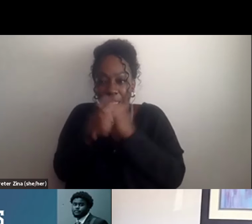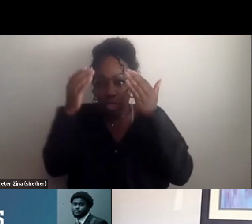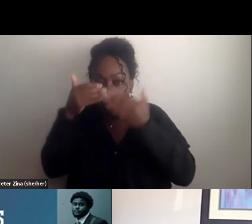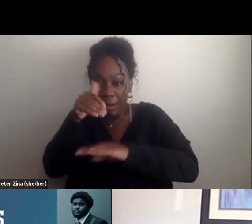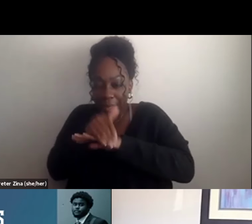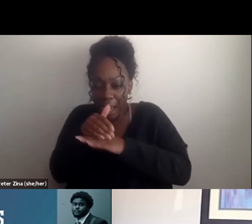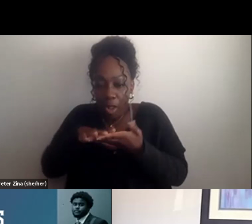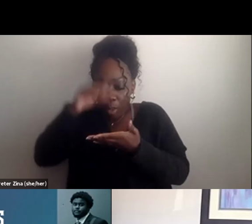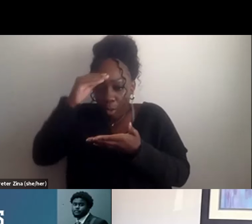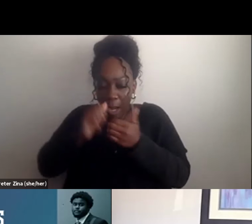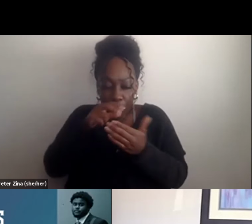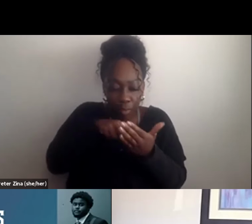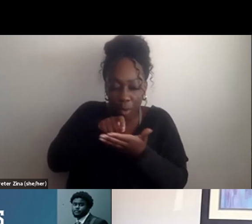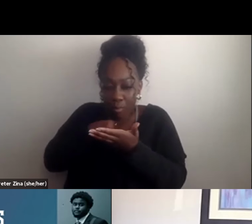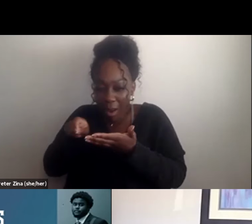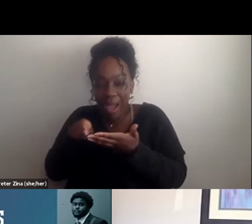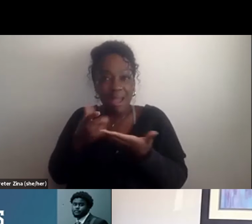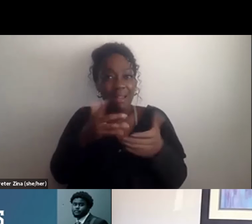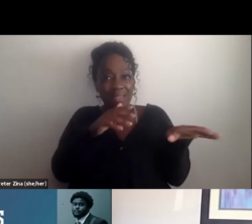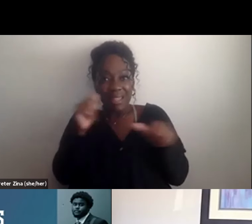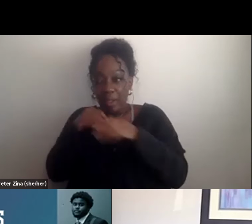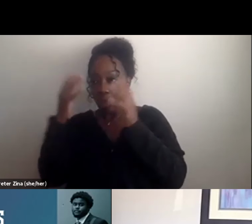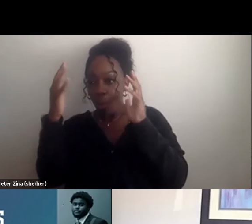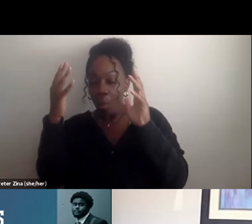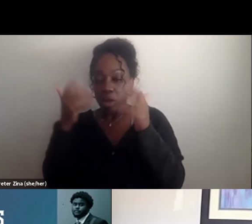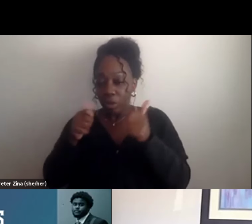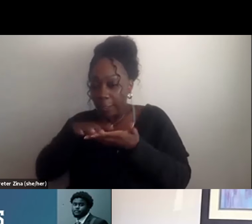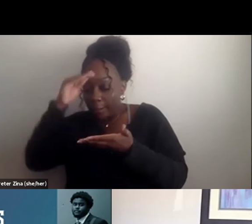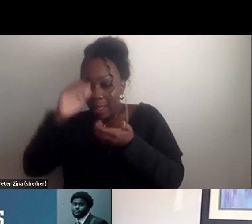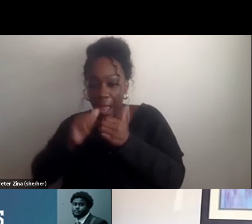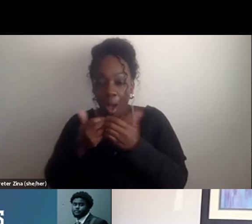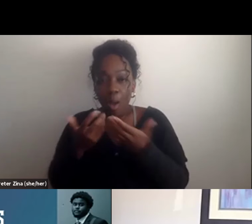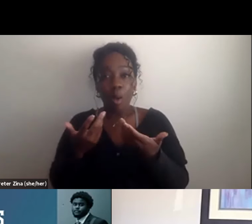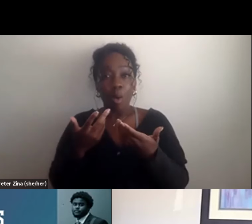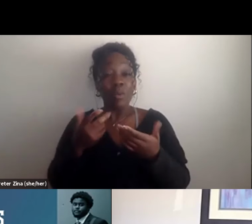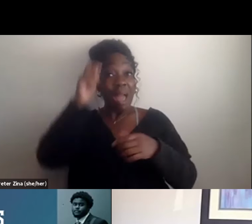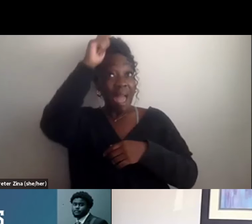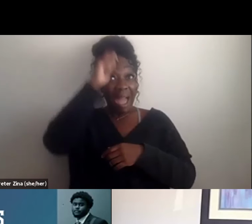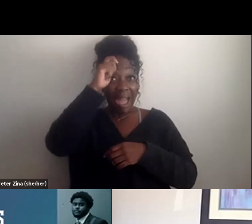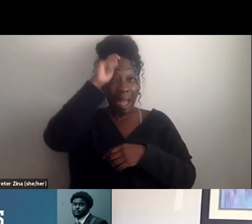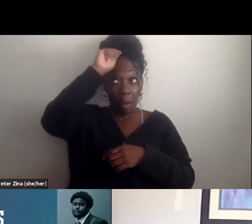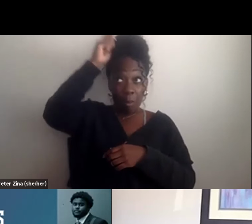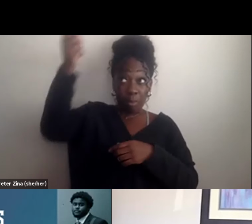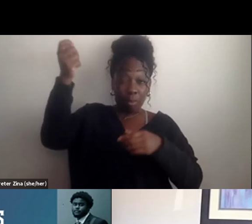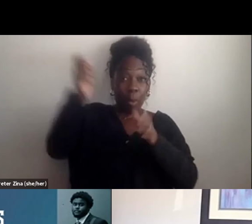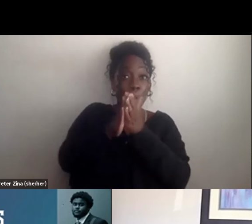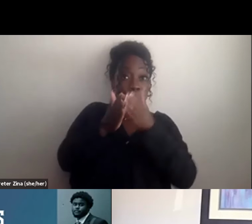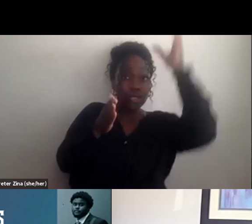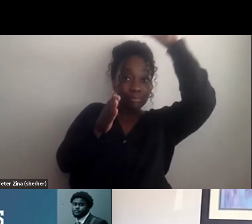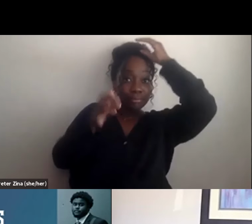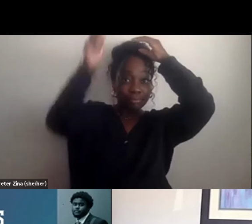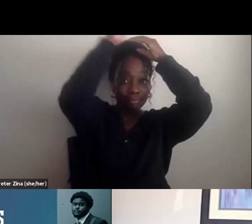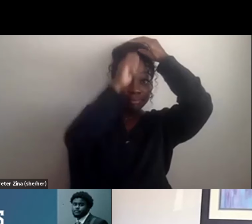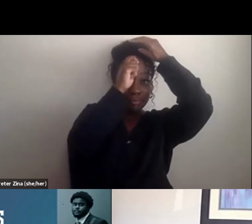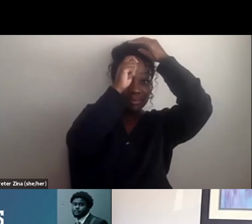the woods to learn to read and write and have a school, carrying books underneath their hat, right? These fugitive practices are all